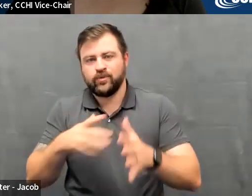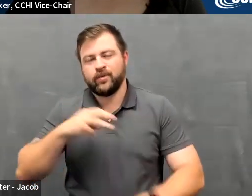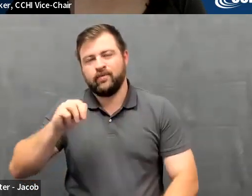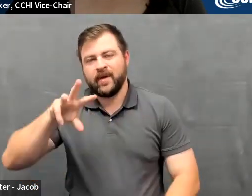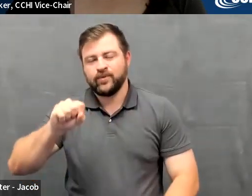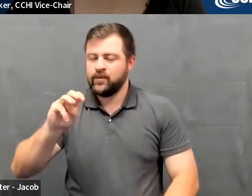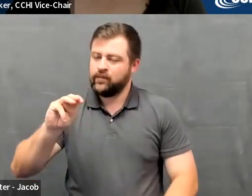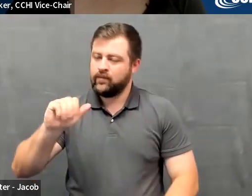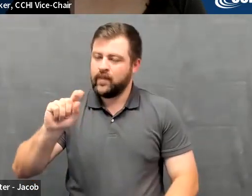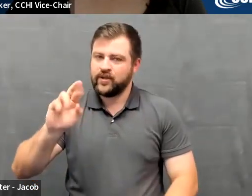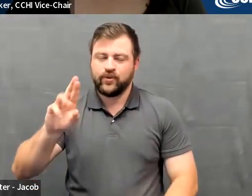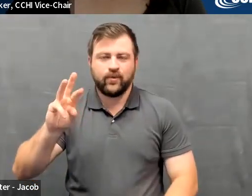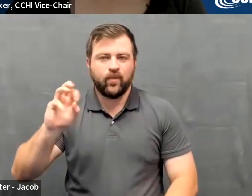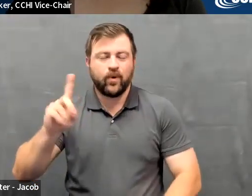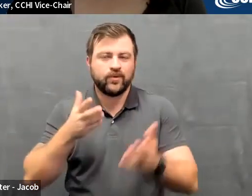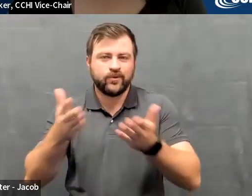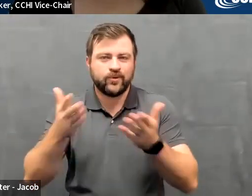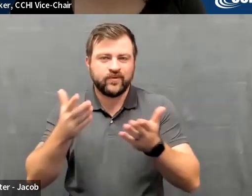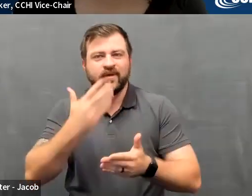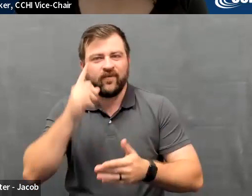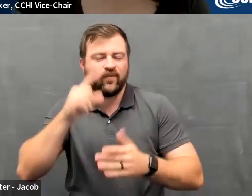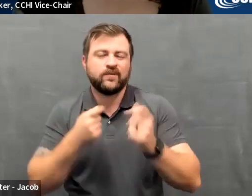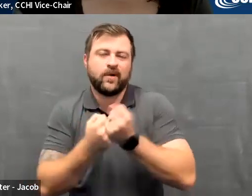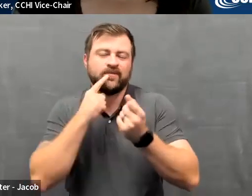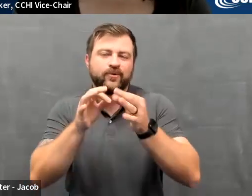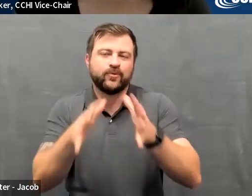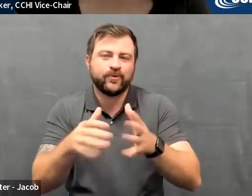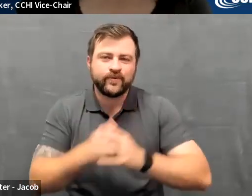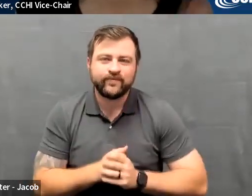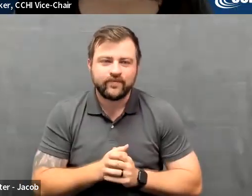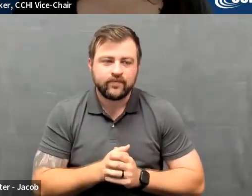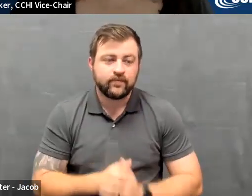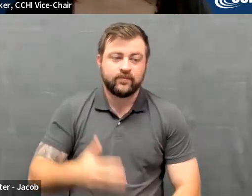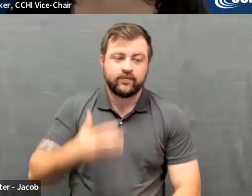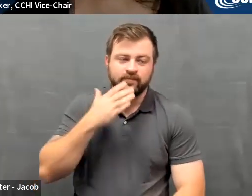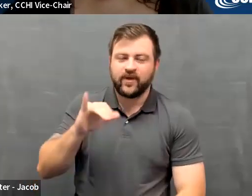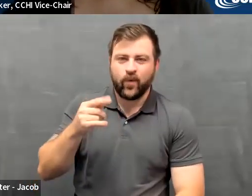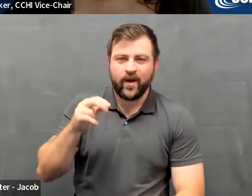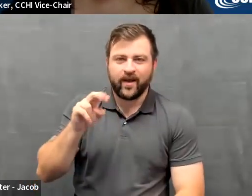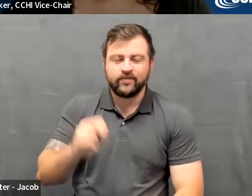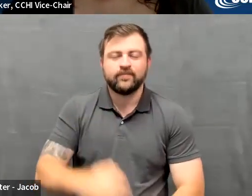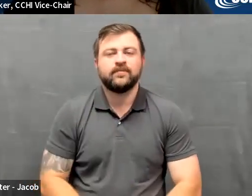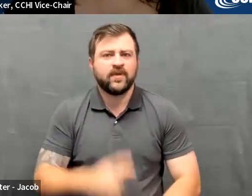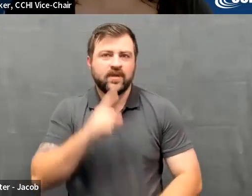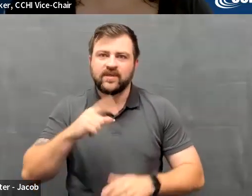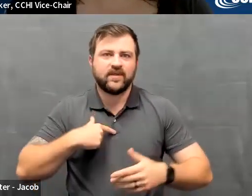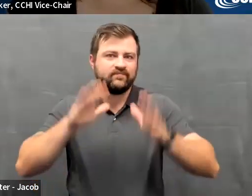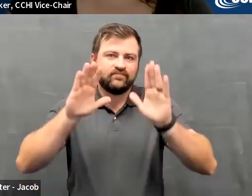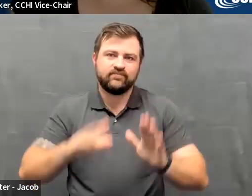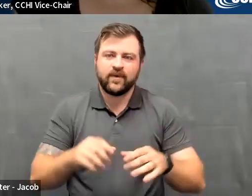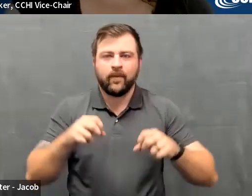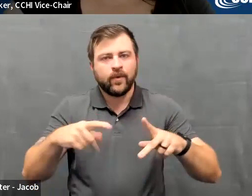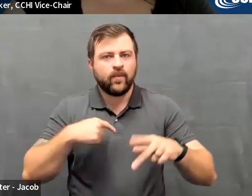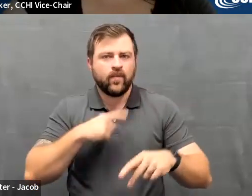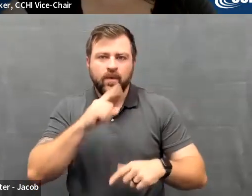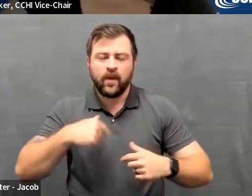Services. With that, Johanna, take it away. Thanks, Jorge. This is a fantastic opportunity, and I'm really excited